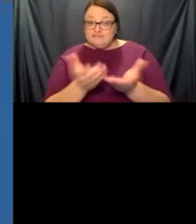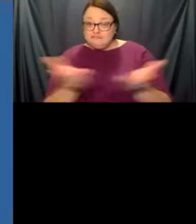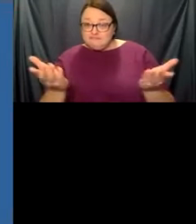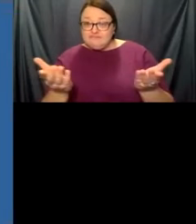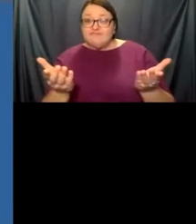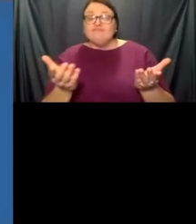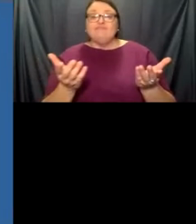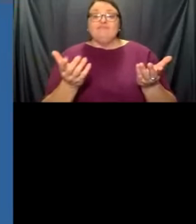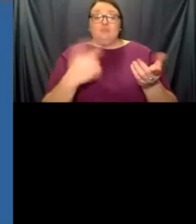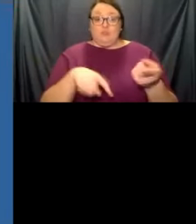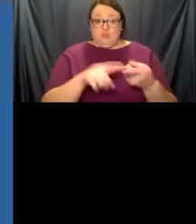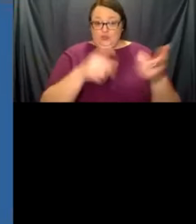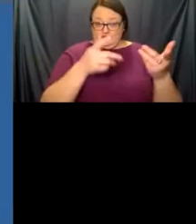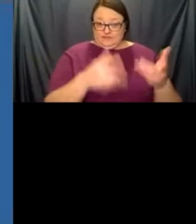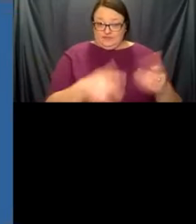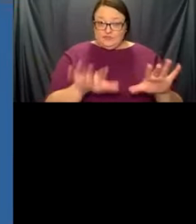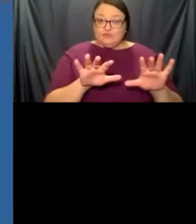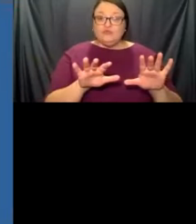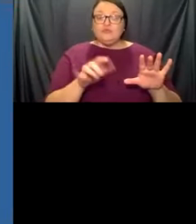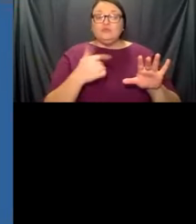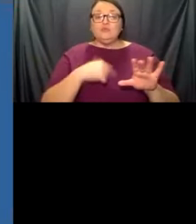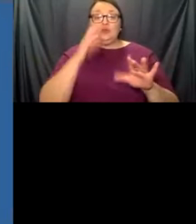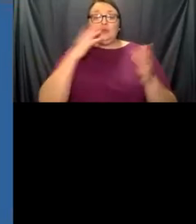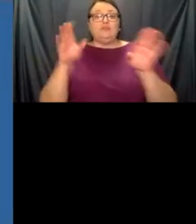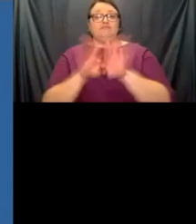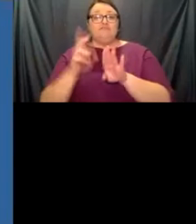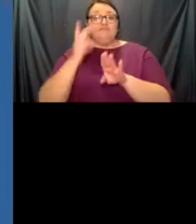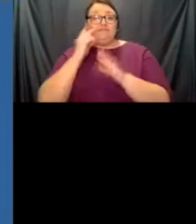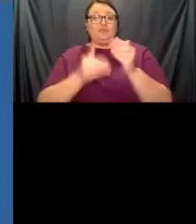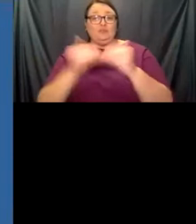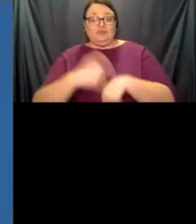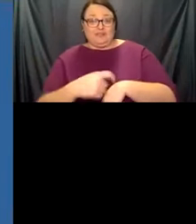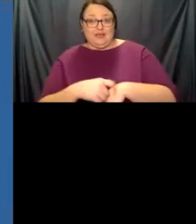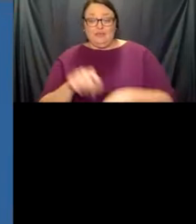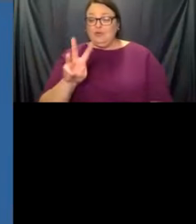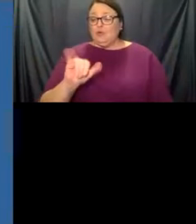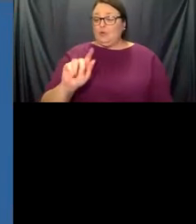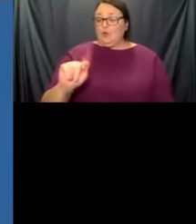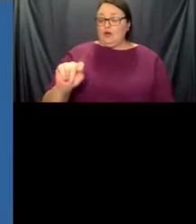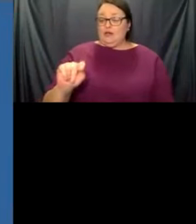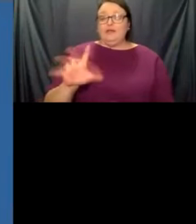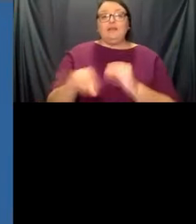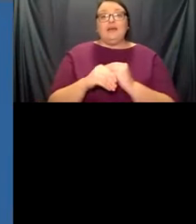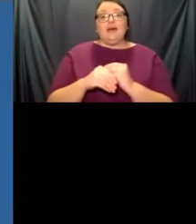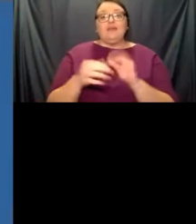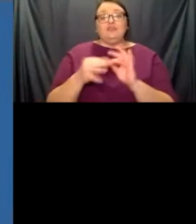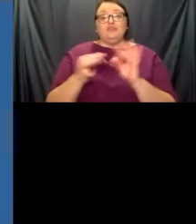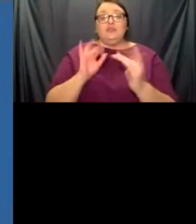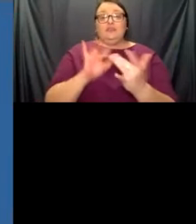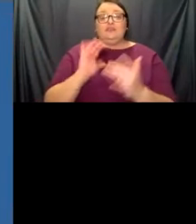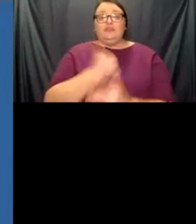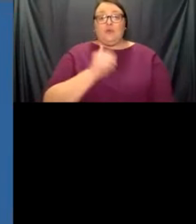we will Para que puedan see you next time. hacer comentarios o preguntas.